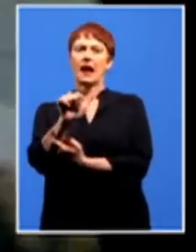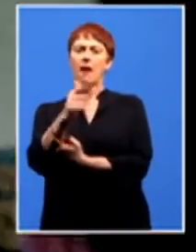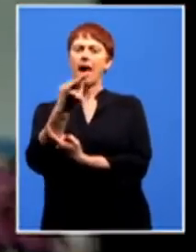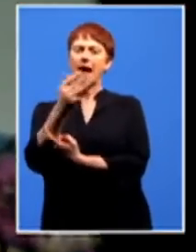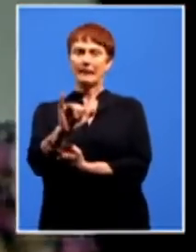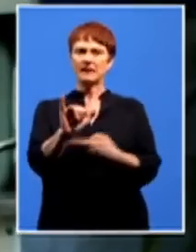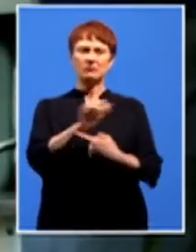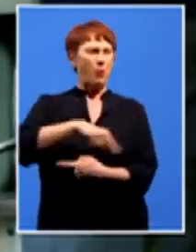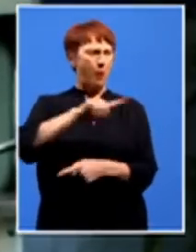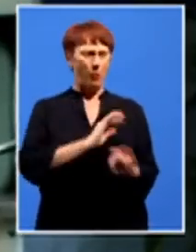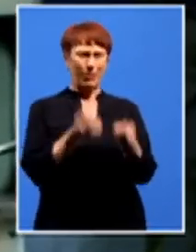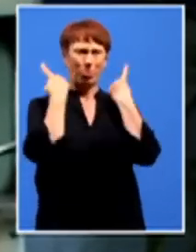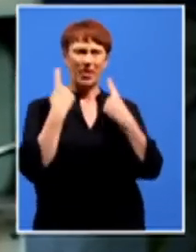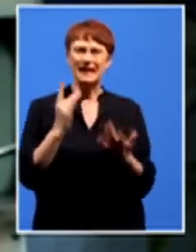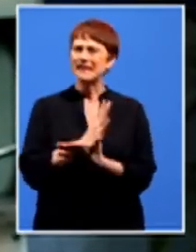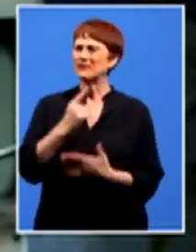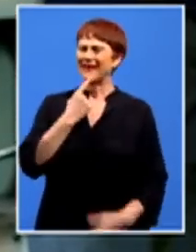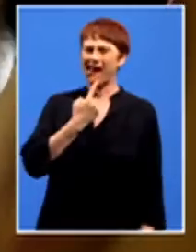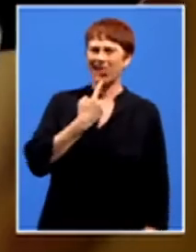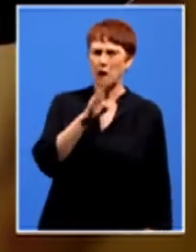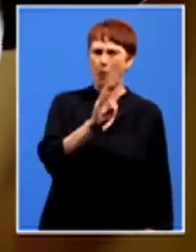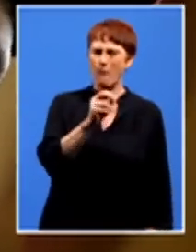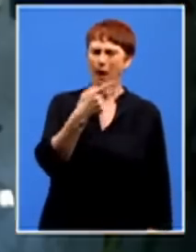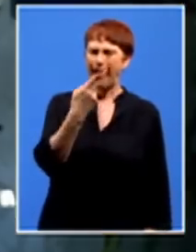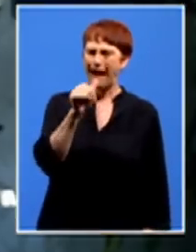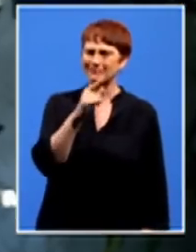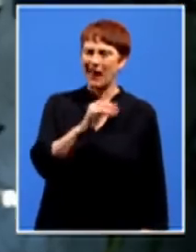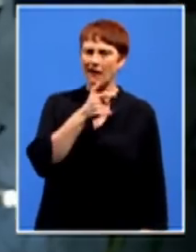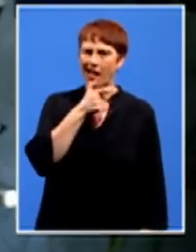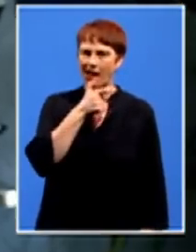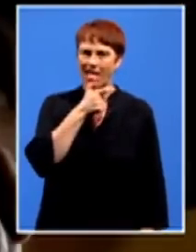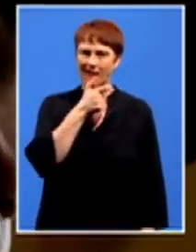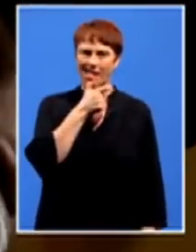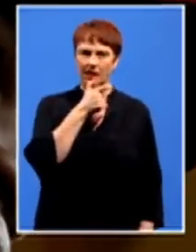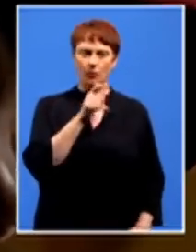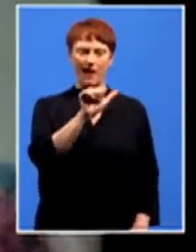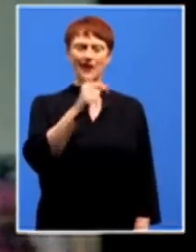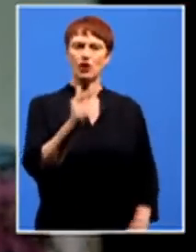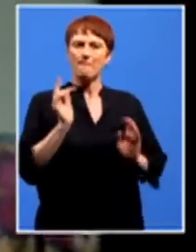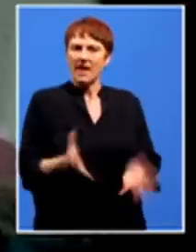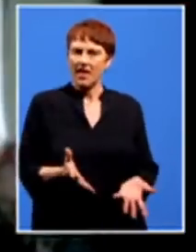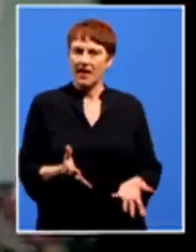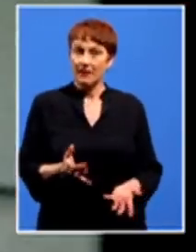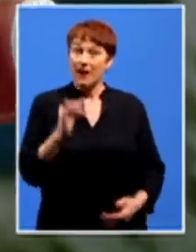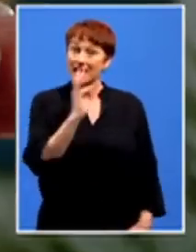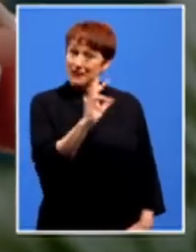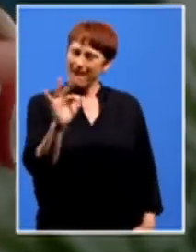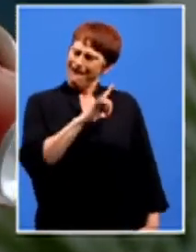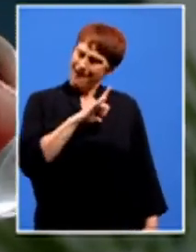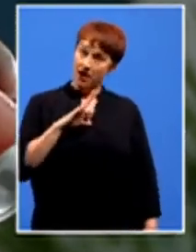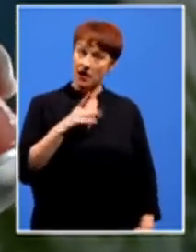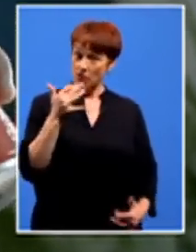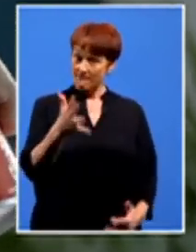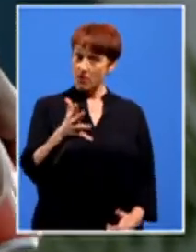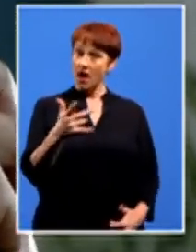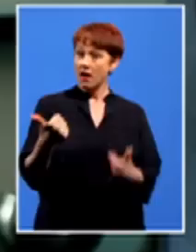Bongani. Some just say Bongani H-E. Let me start from the top. Even spelling it is long. You want my